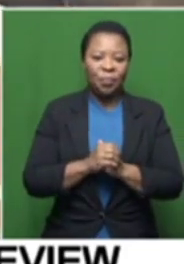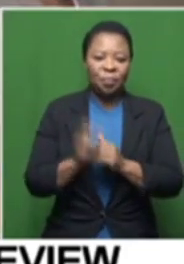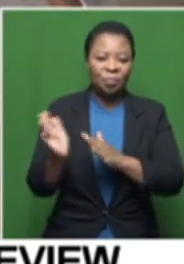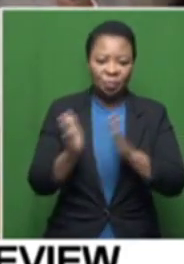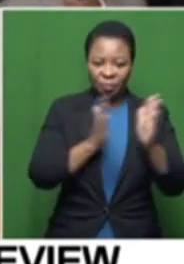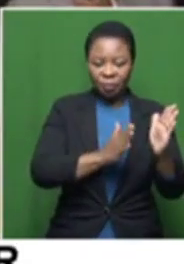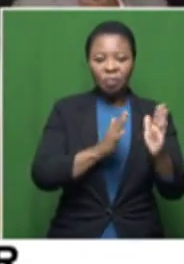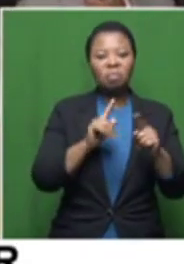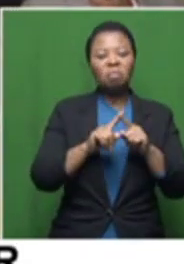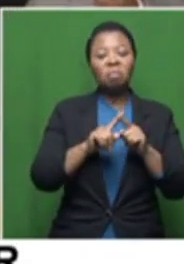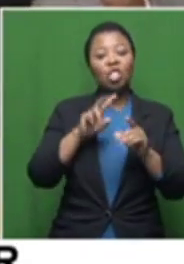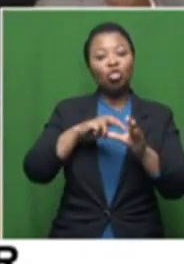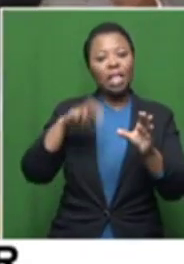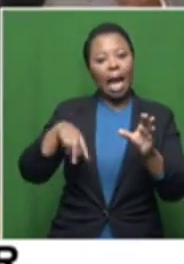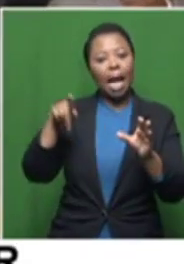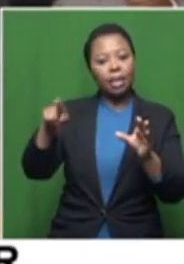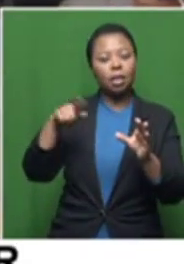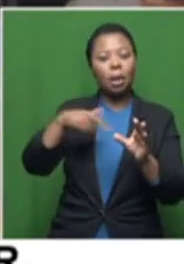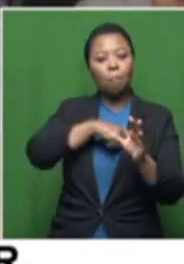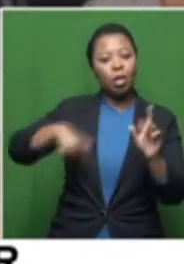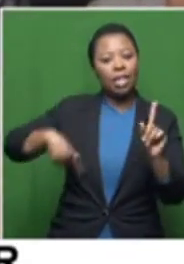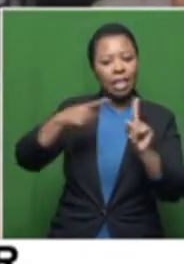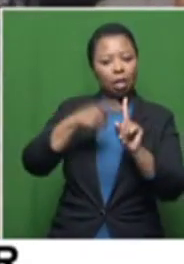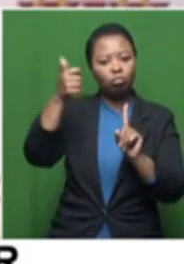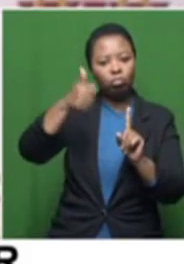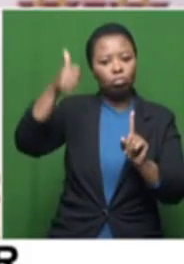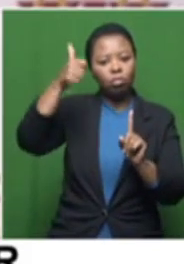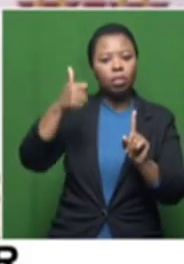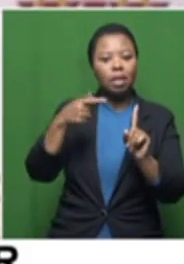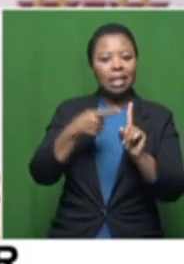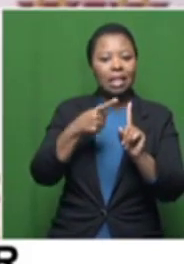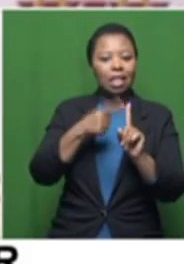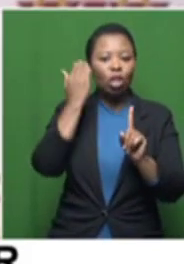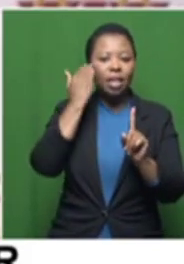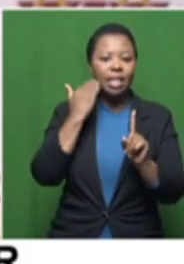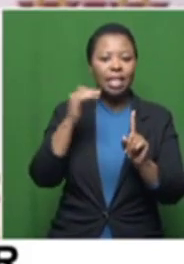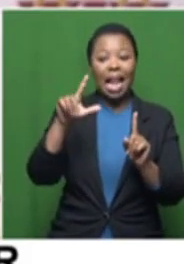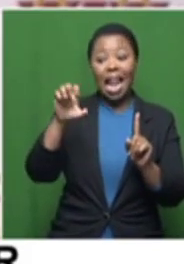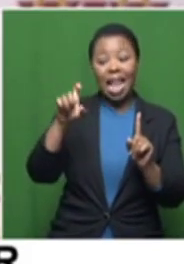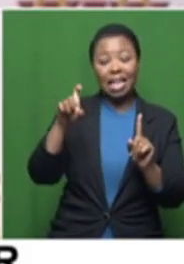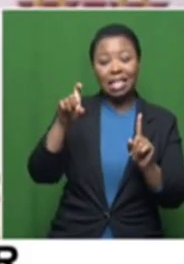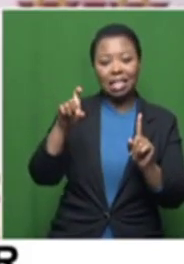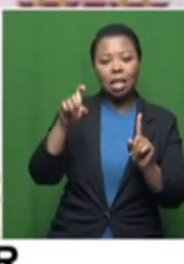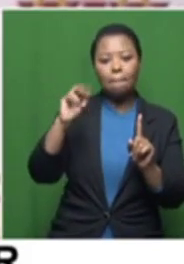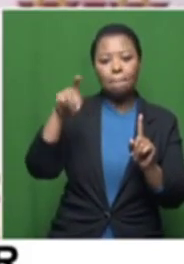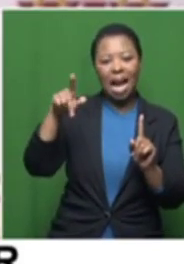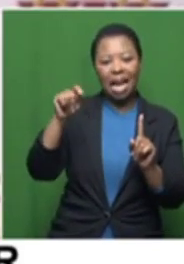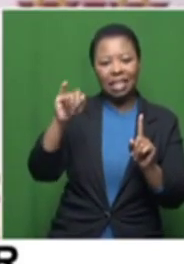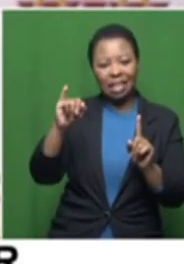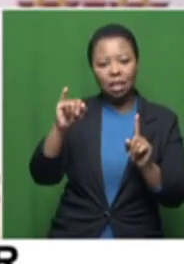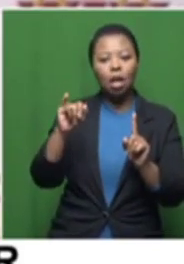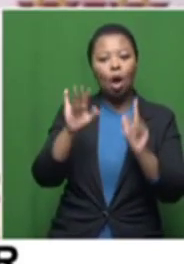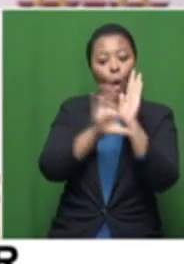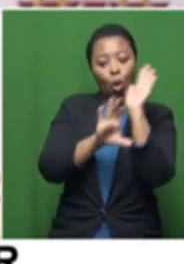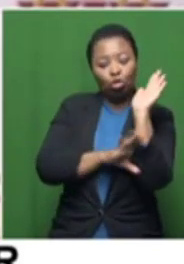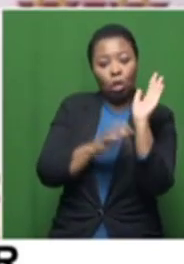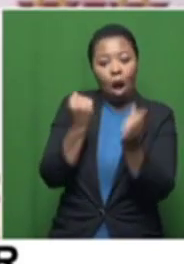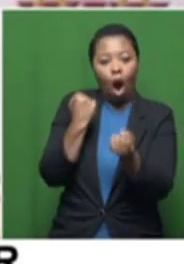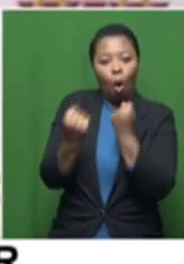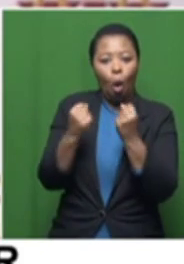Retired President of the Supreme Court of Appeal, Justice Lex Mpati, has cleared constitutional court justices and